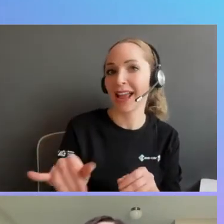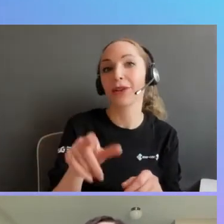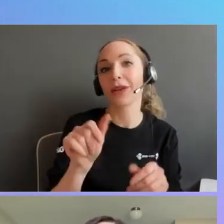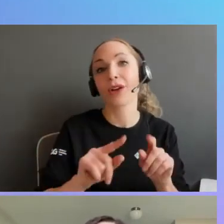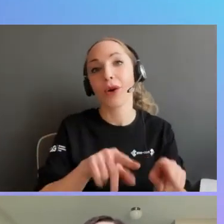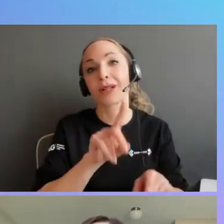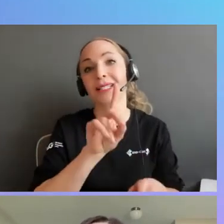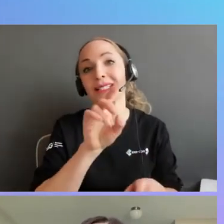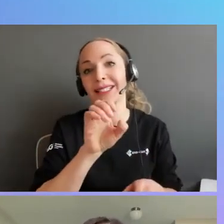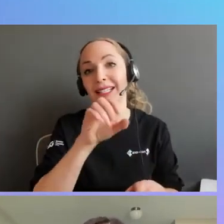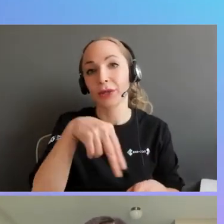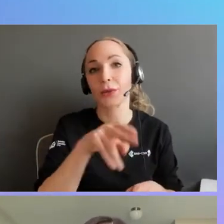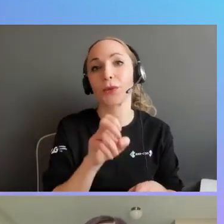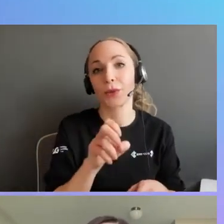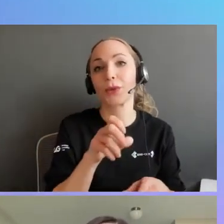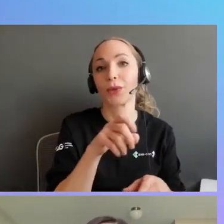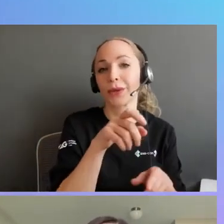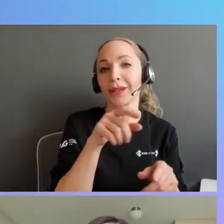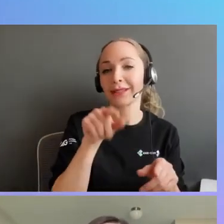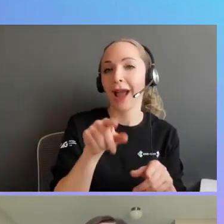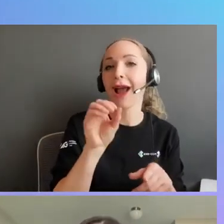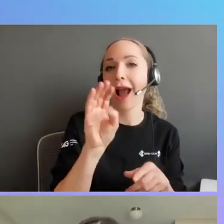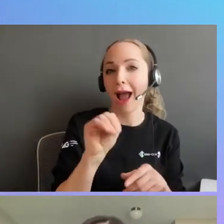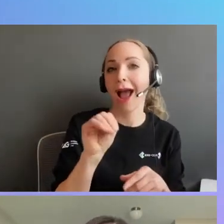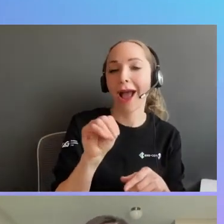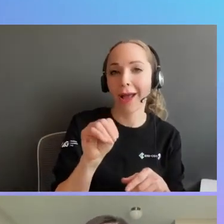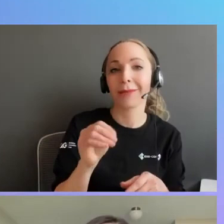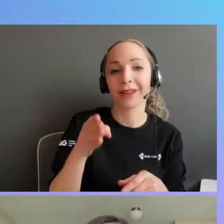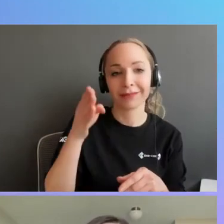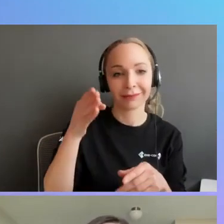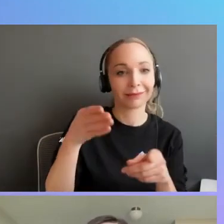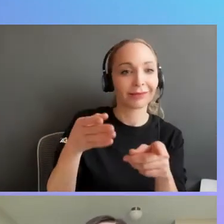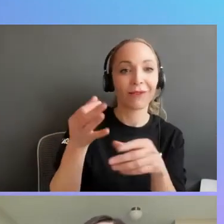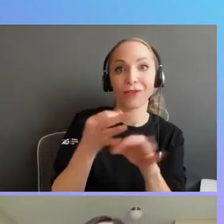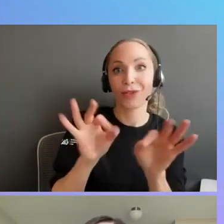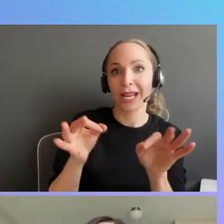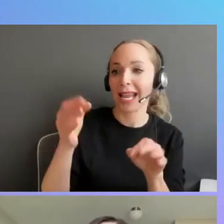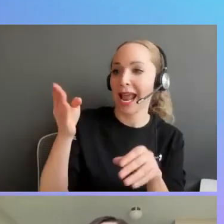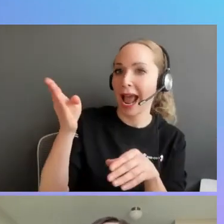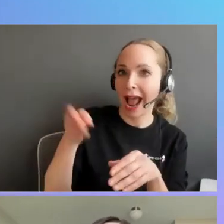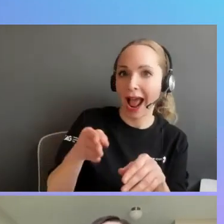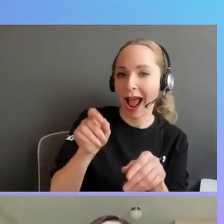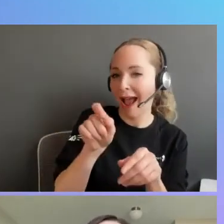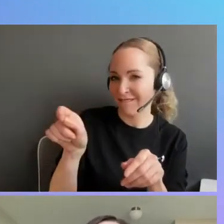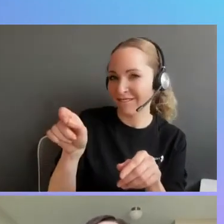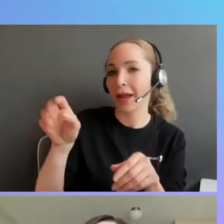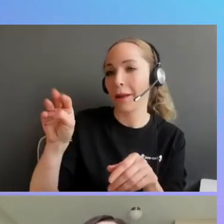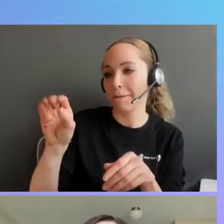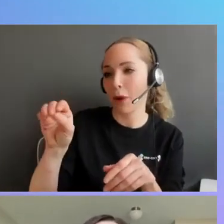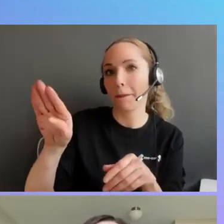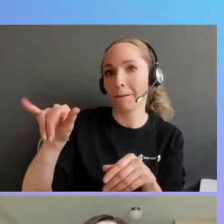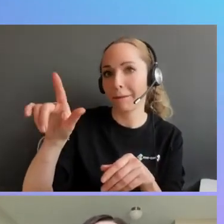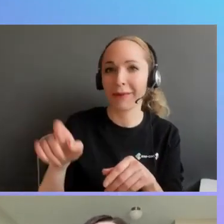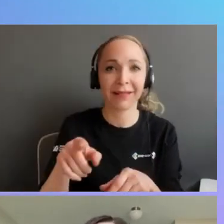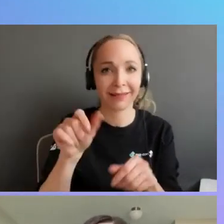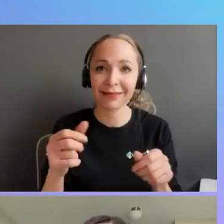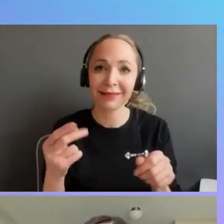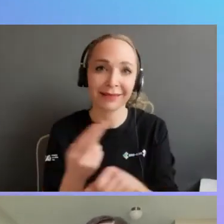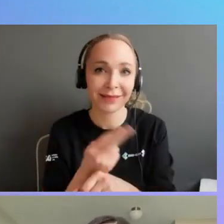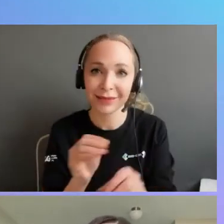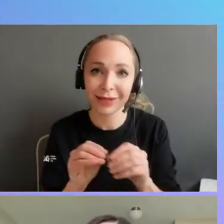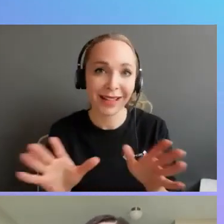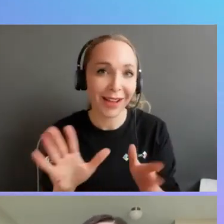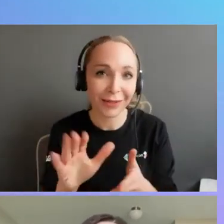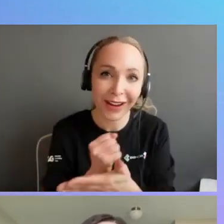dq.com/try-mobile. You get full access to the product. You don't have to put your credit card in or anything. So it's a really great way to try it out and see how it works. You